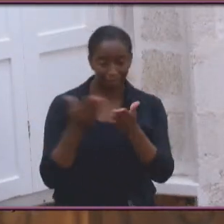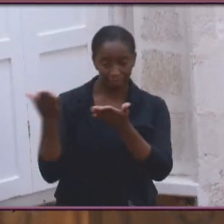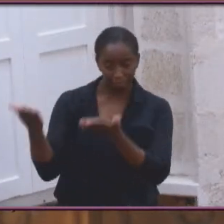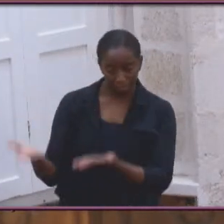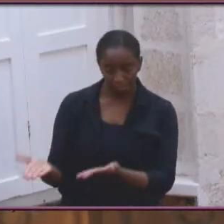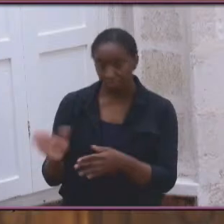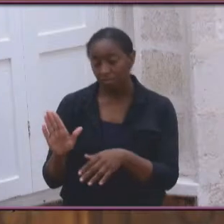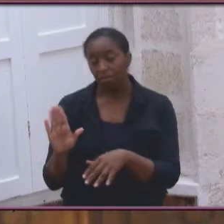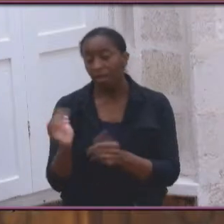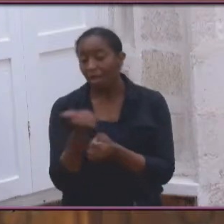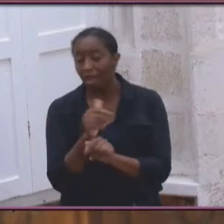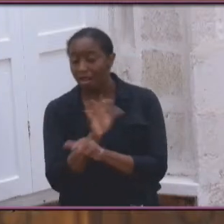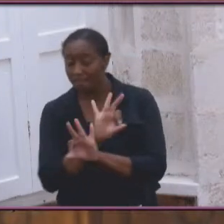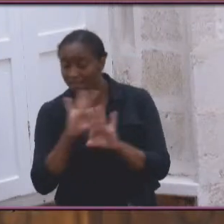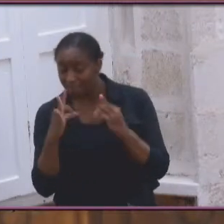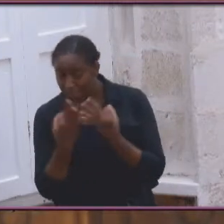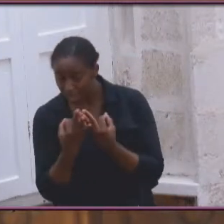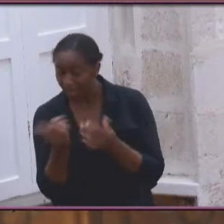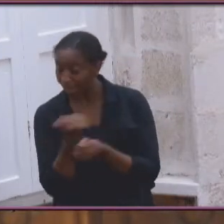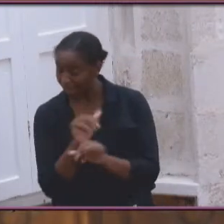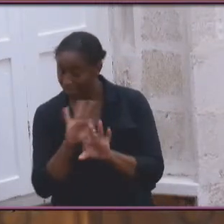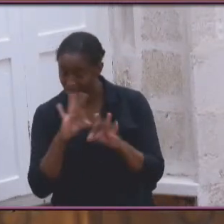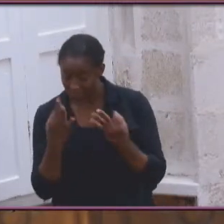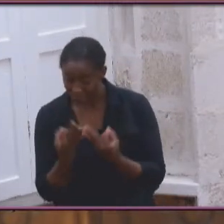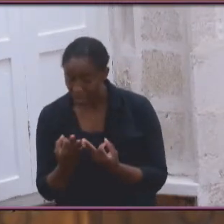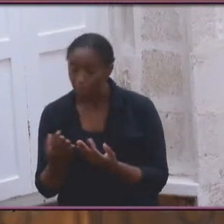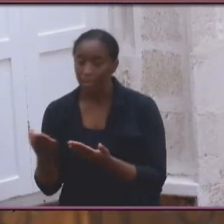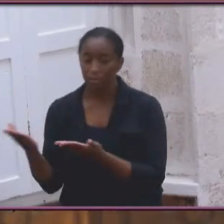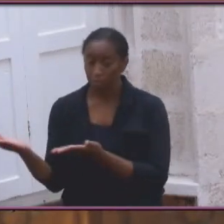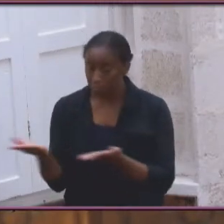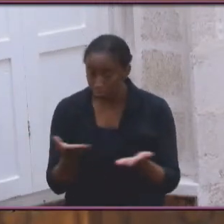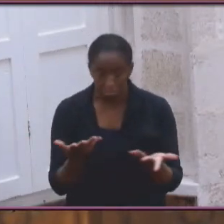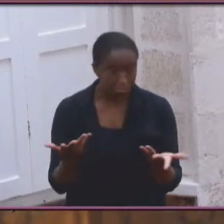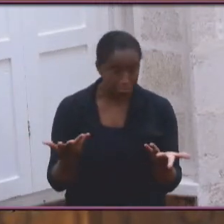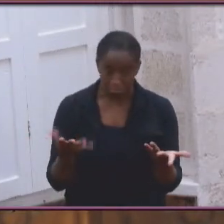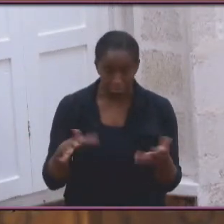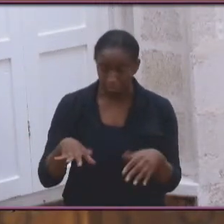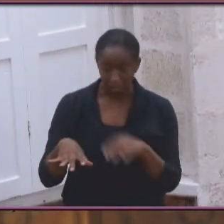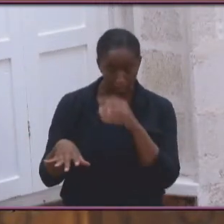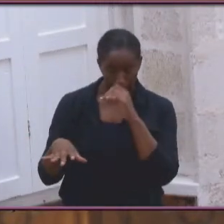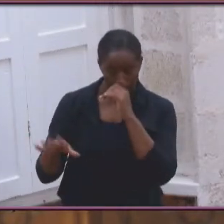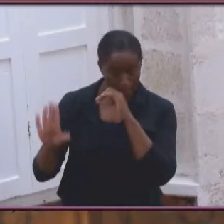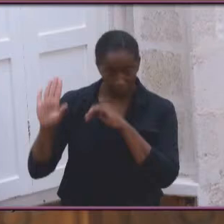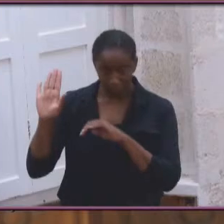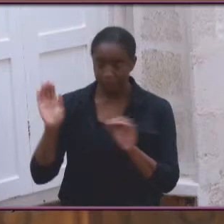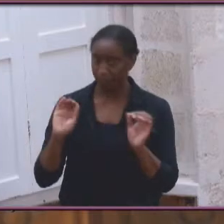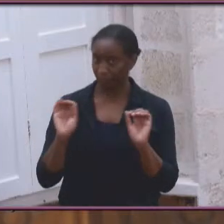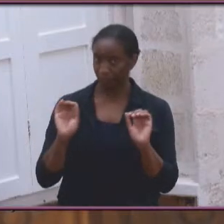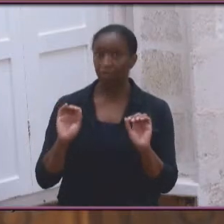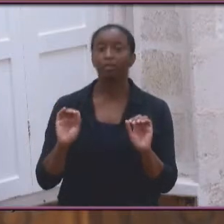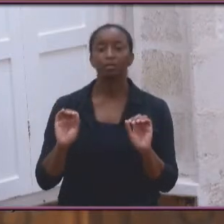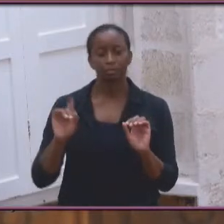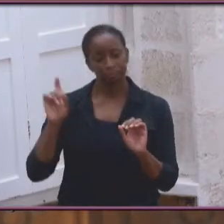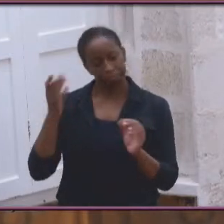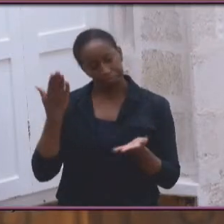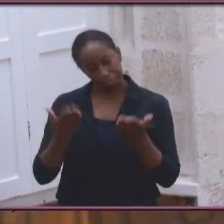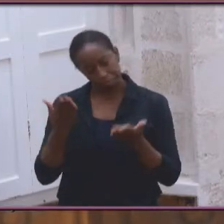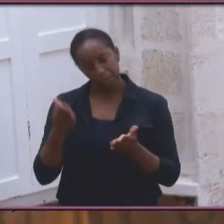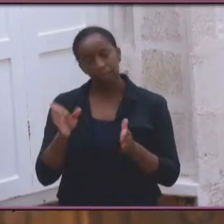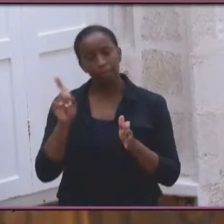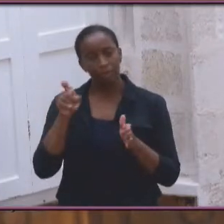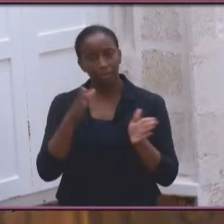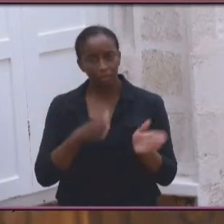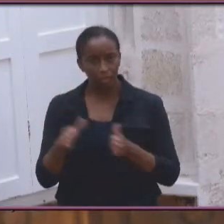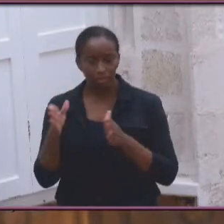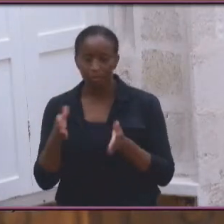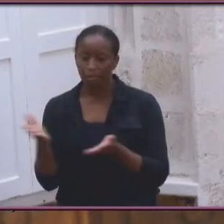to revise the provisions concerning removal and sanitary disposal of offensive matter, and as I said, to provide for the disposal of dead bodies,